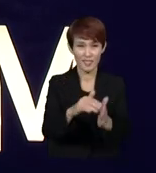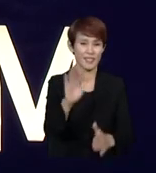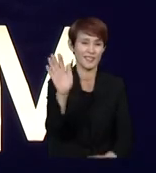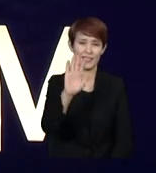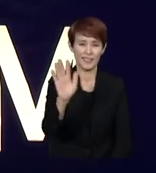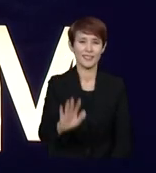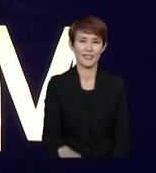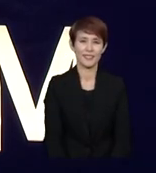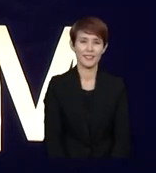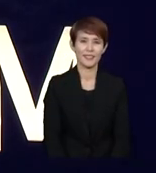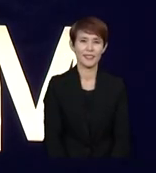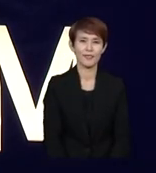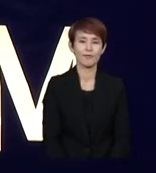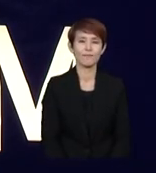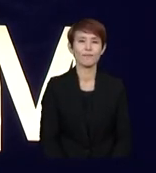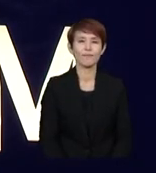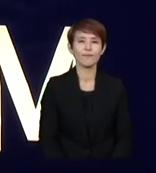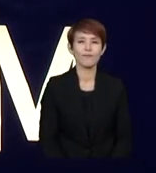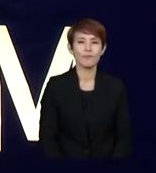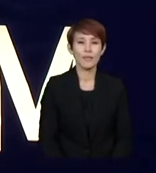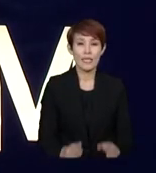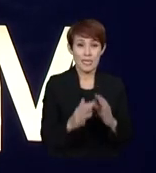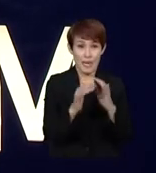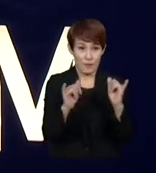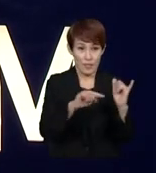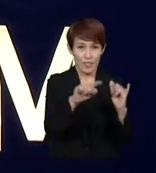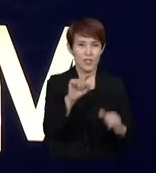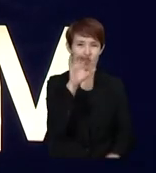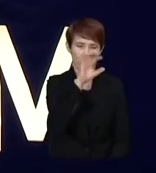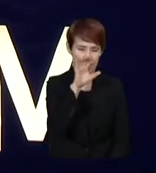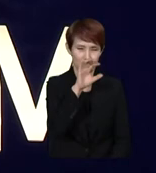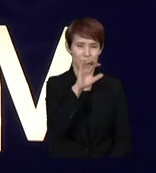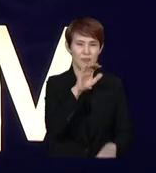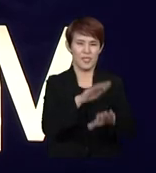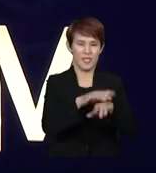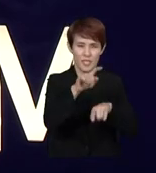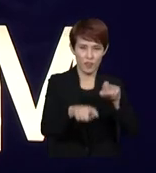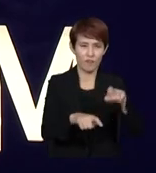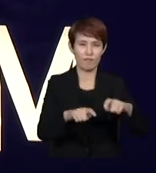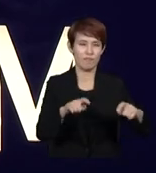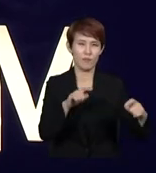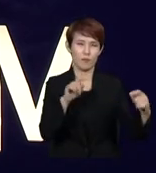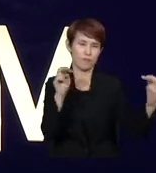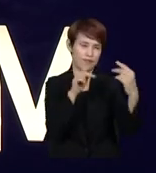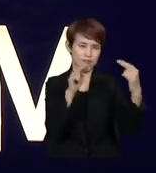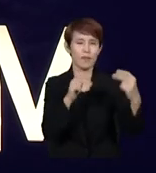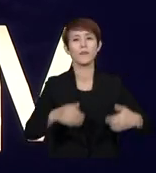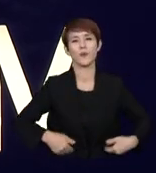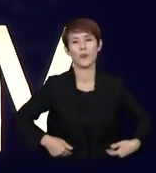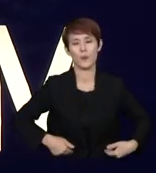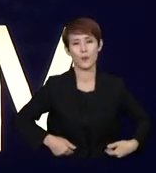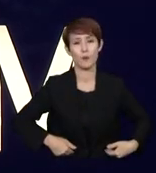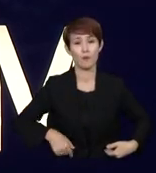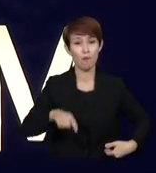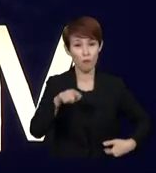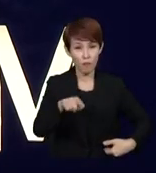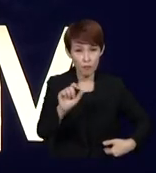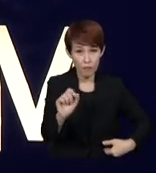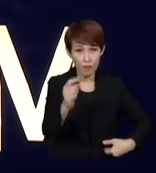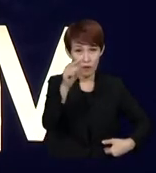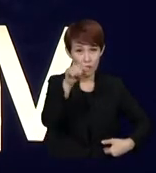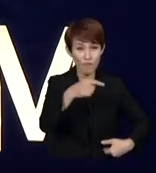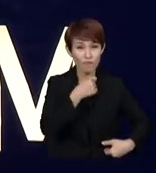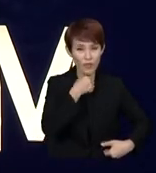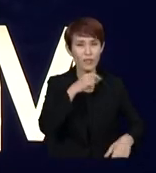to practice this. They have to practice actually debating. And that, you know, can take time, that can be difficult for teachers